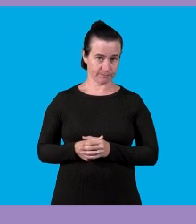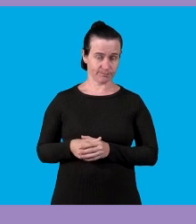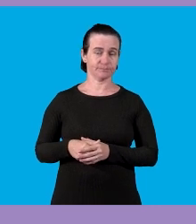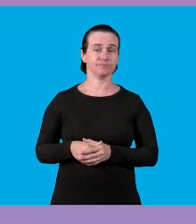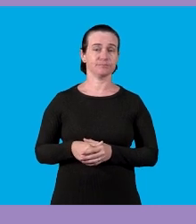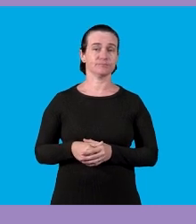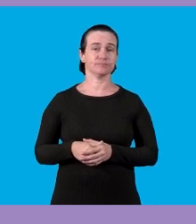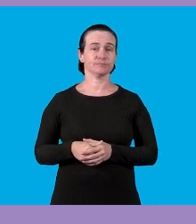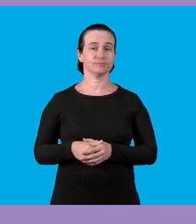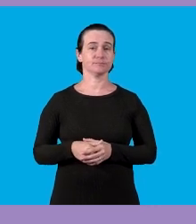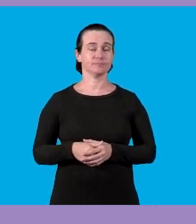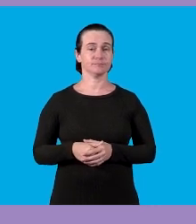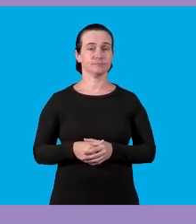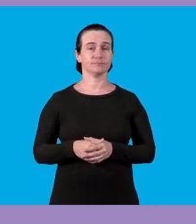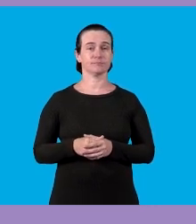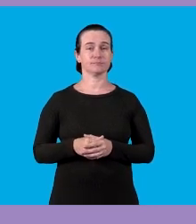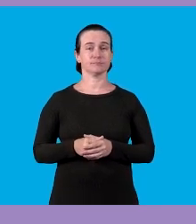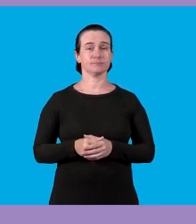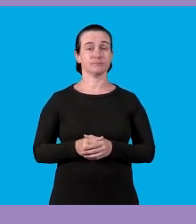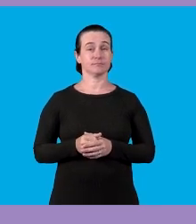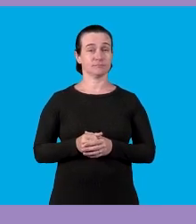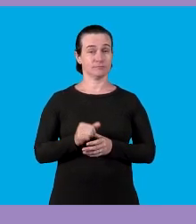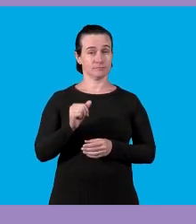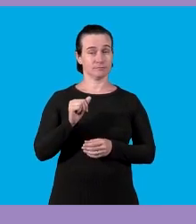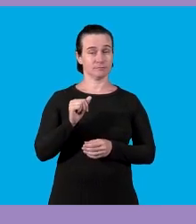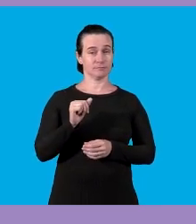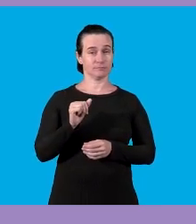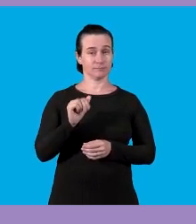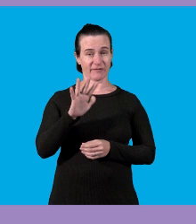degrees minus 122 degrees, which would give us